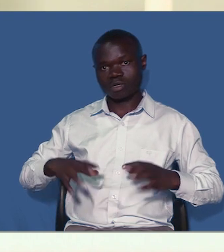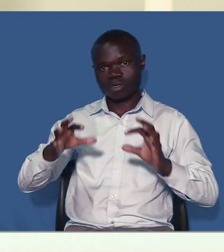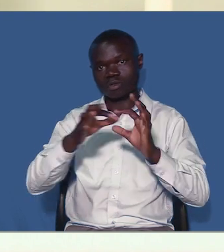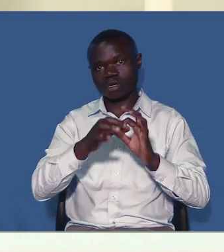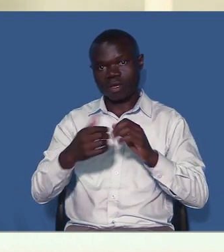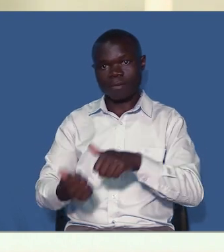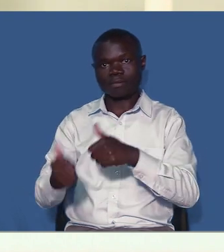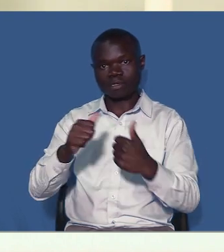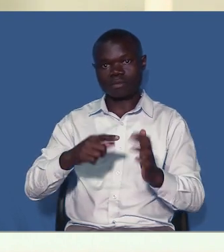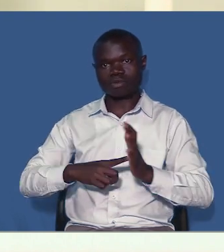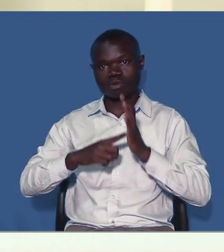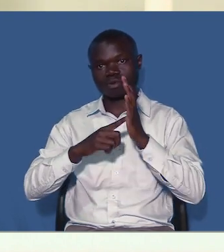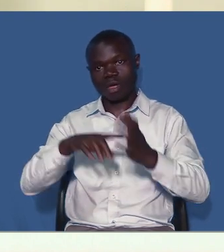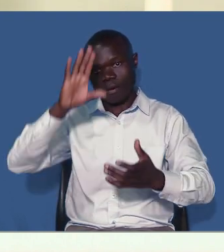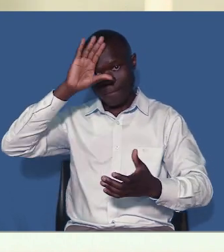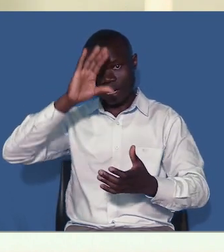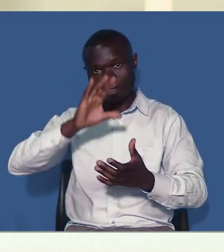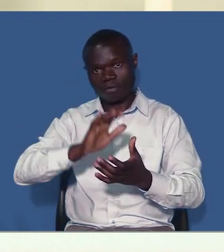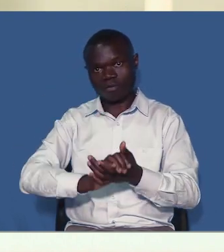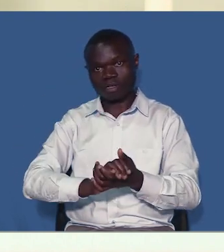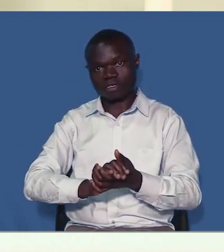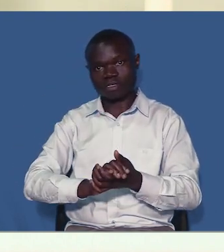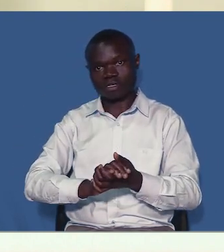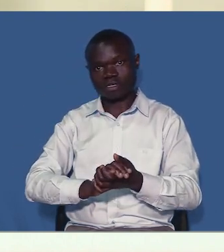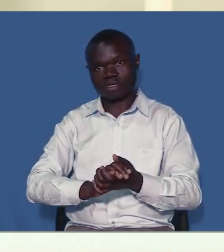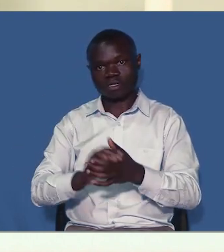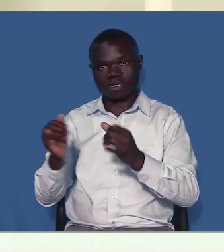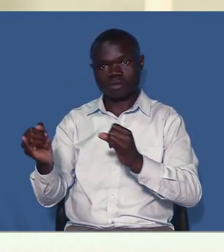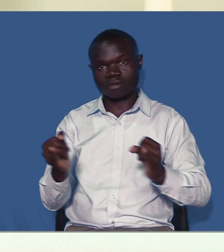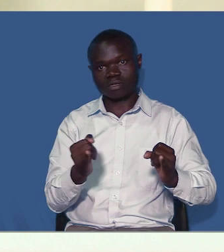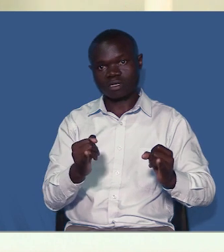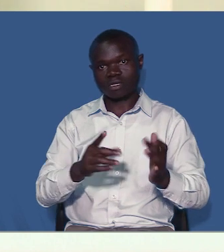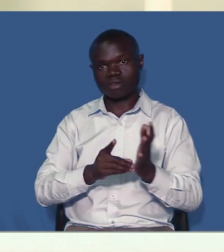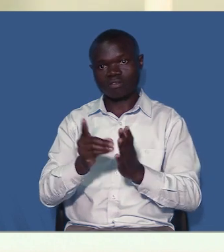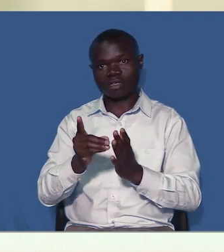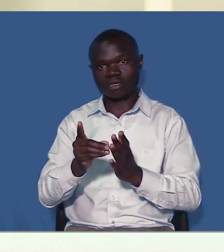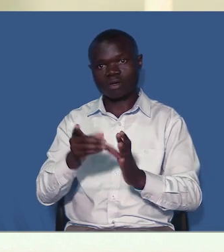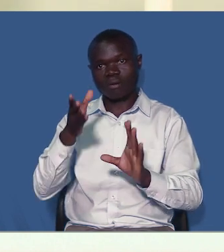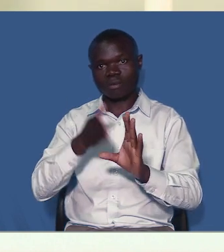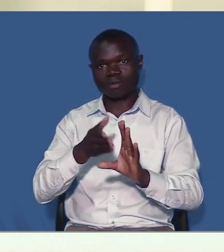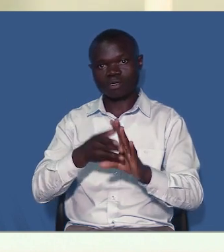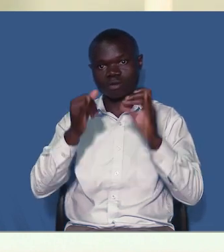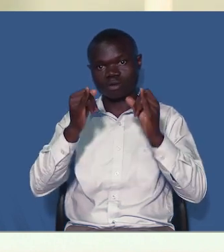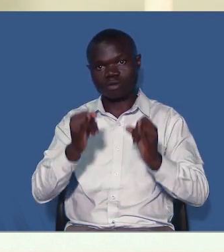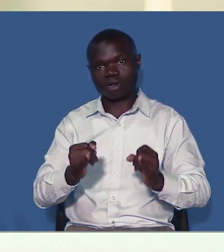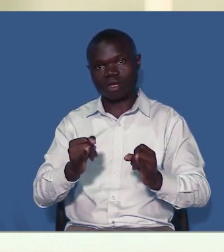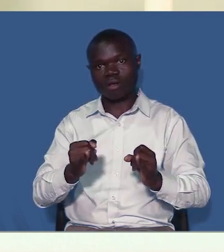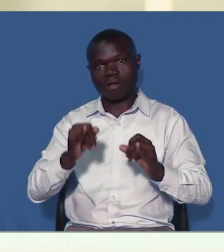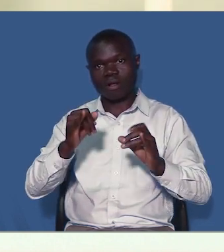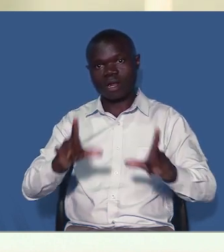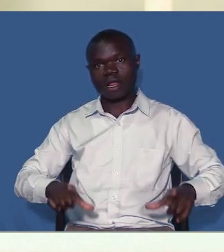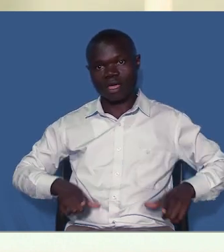symbolizes the believer's initiation into the divine relationship and participation in the new life in